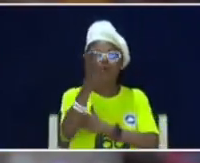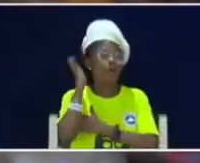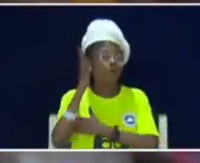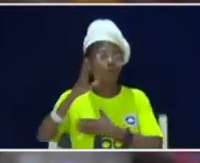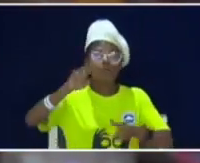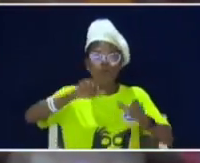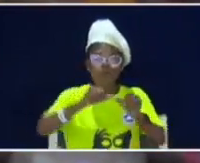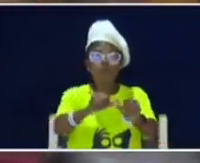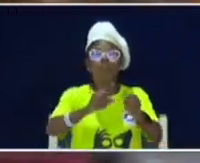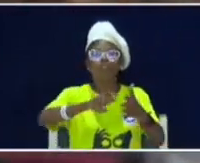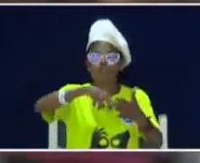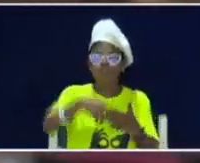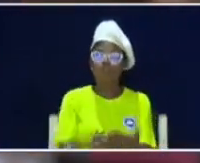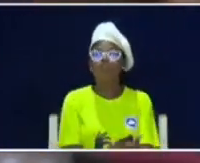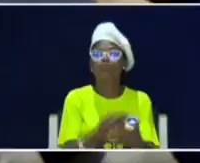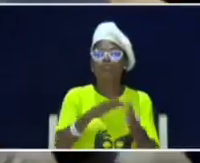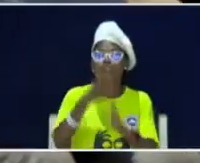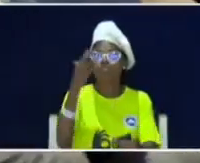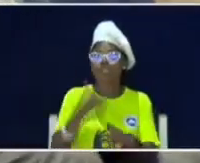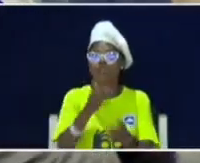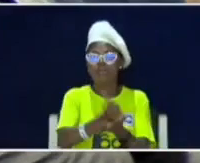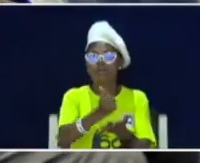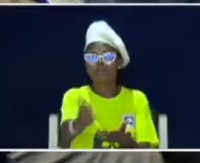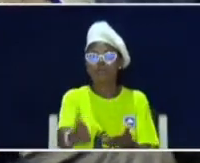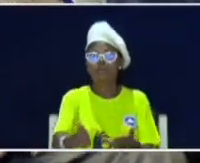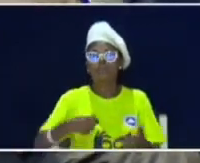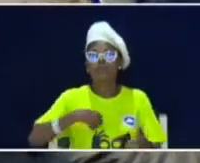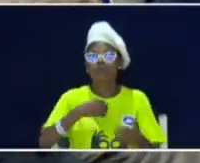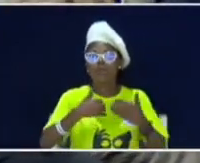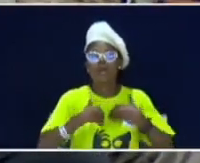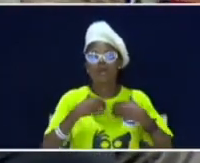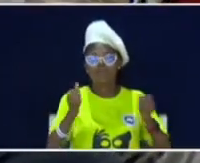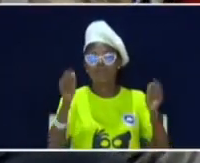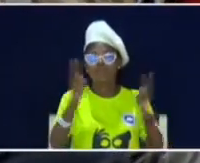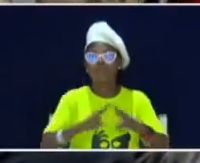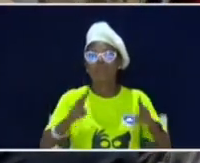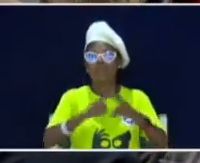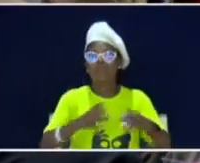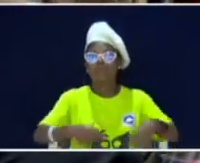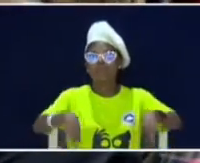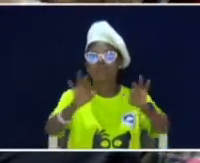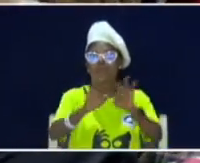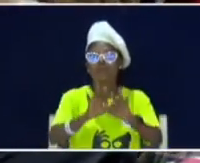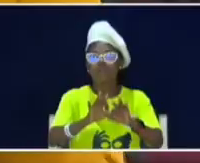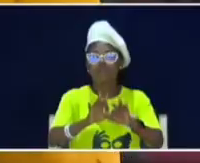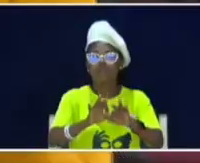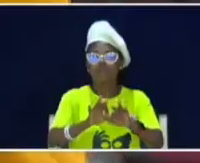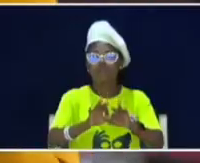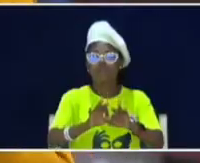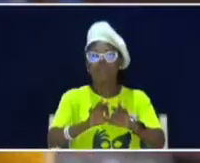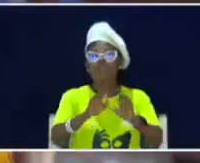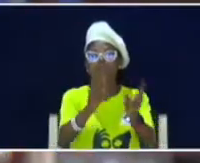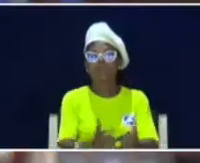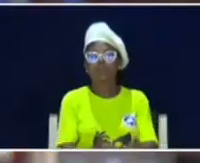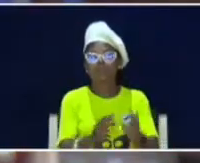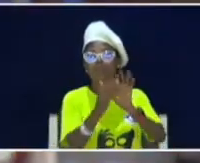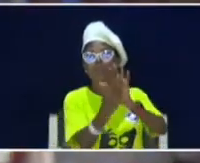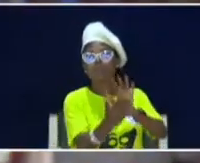in Jesus' name. Amen. Now, we have a very vital subject before us